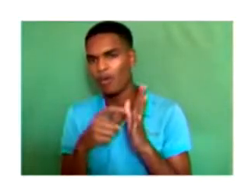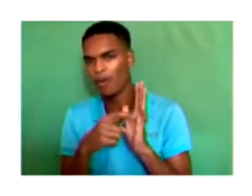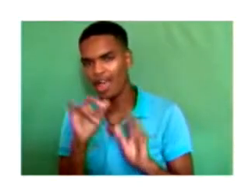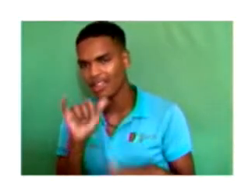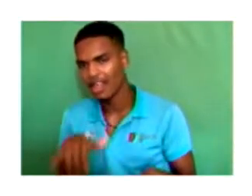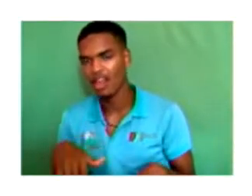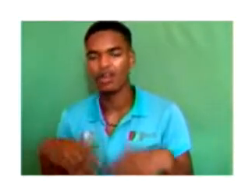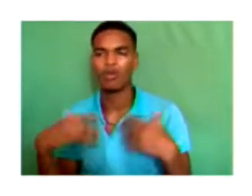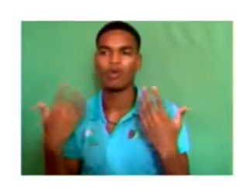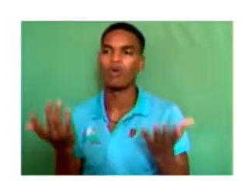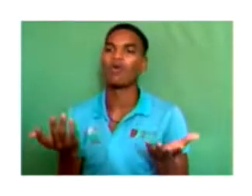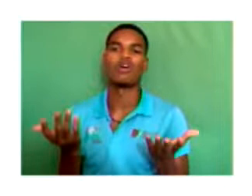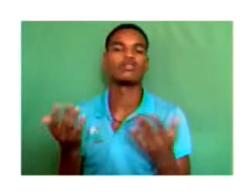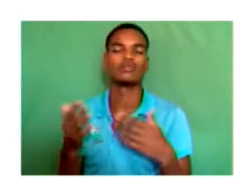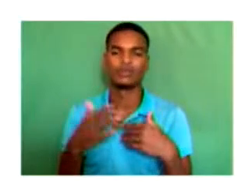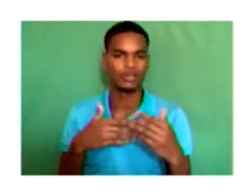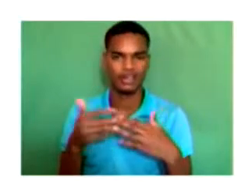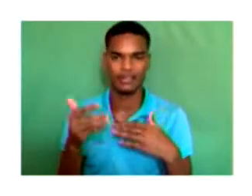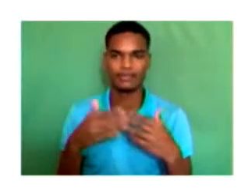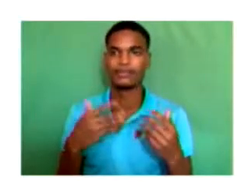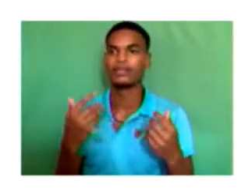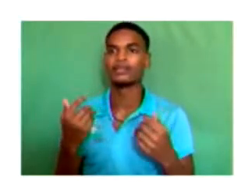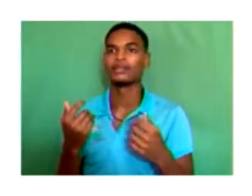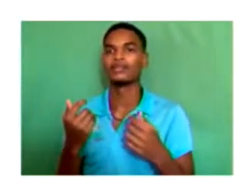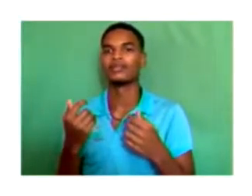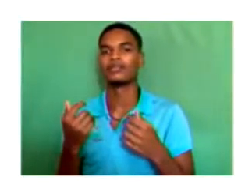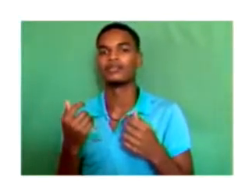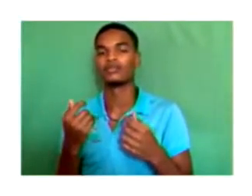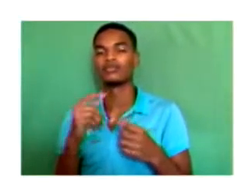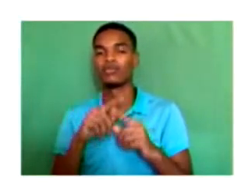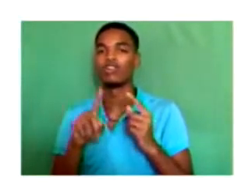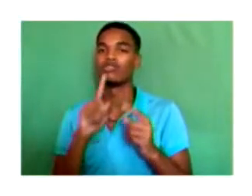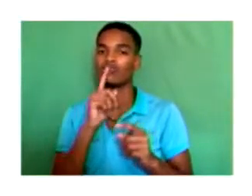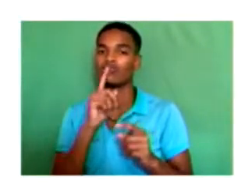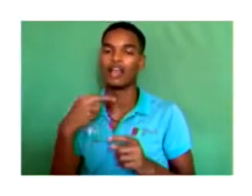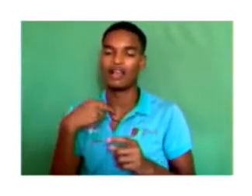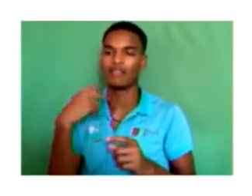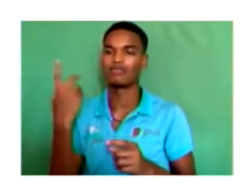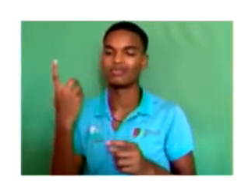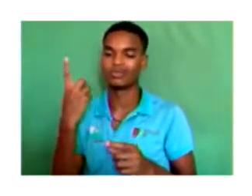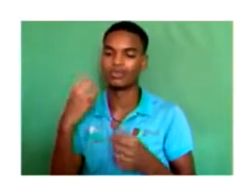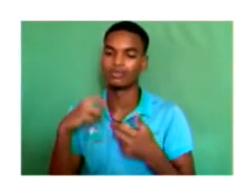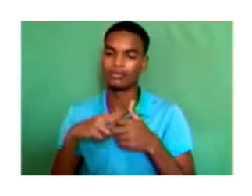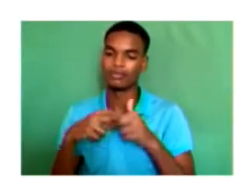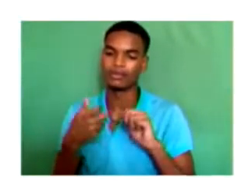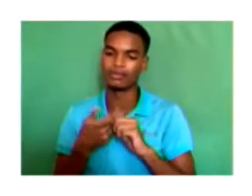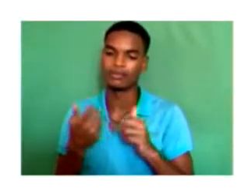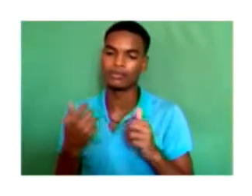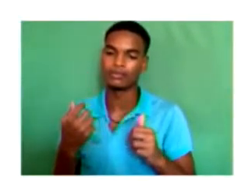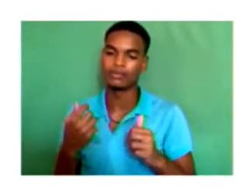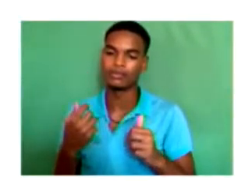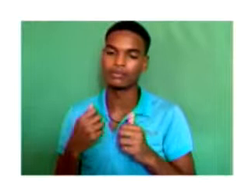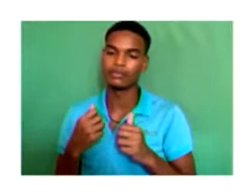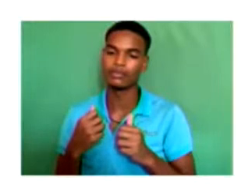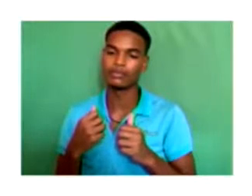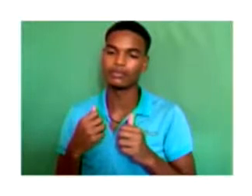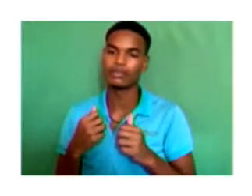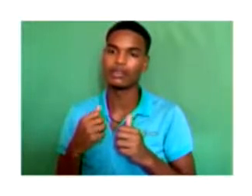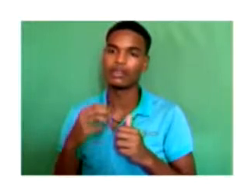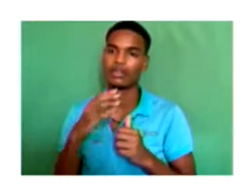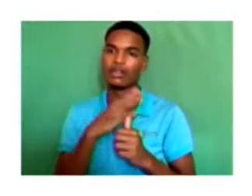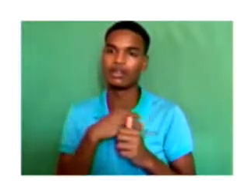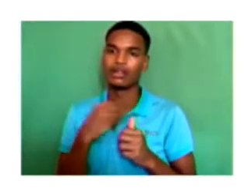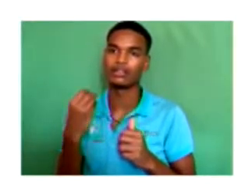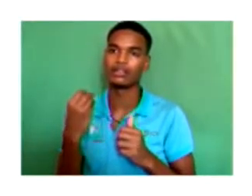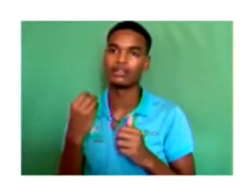is a issue on the horizon around the devices needing to have certificates and